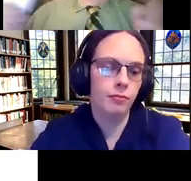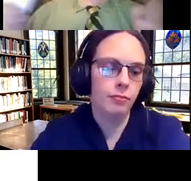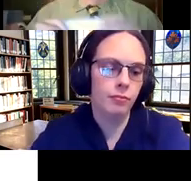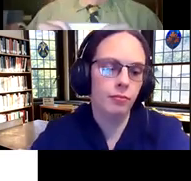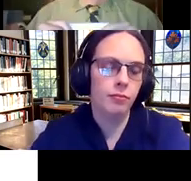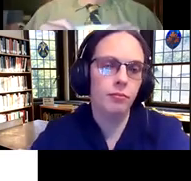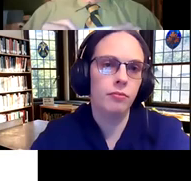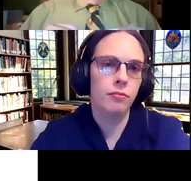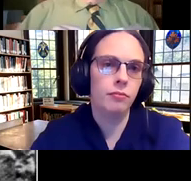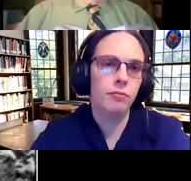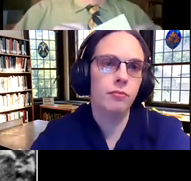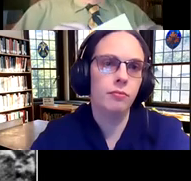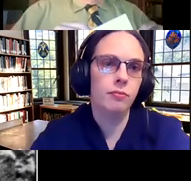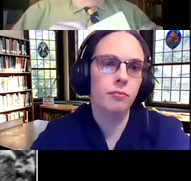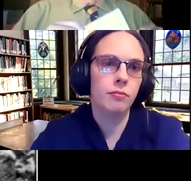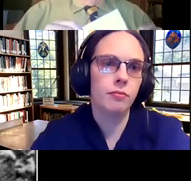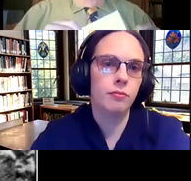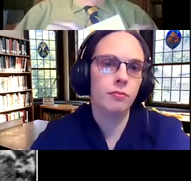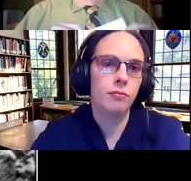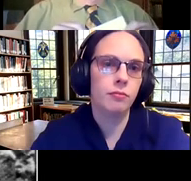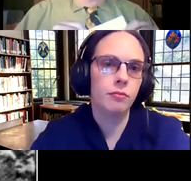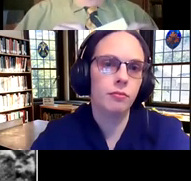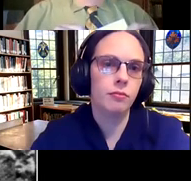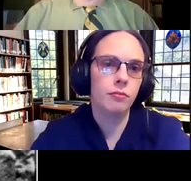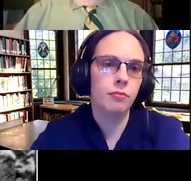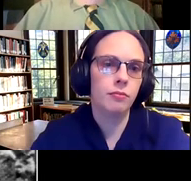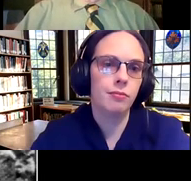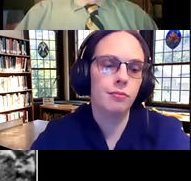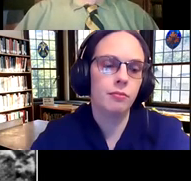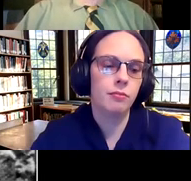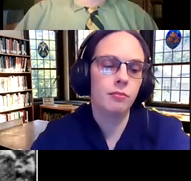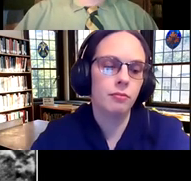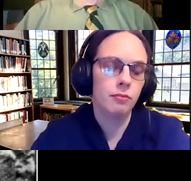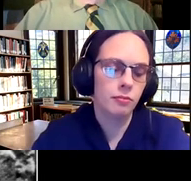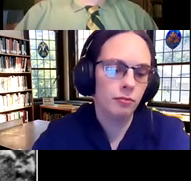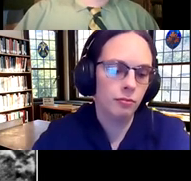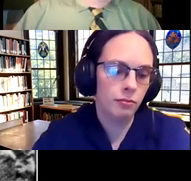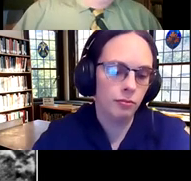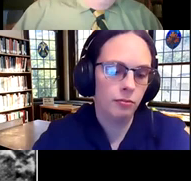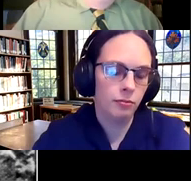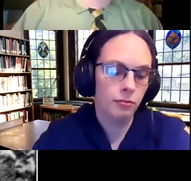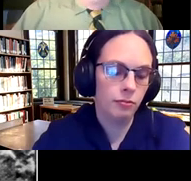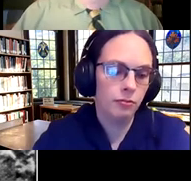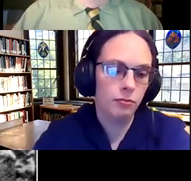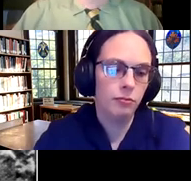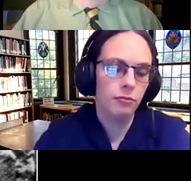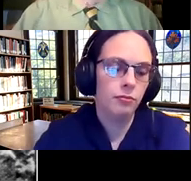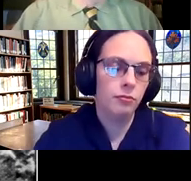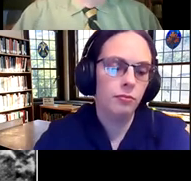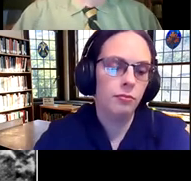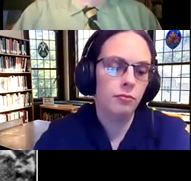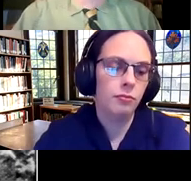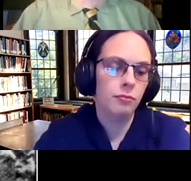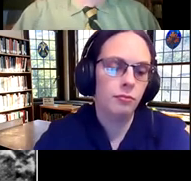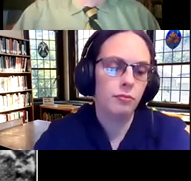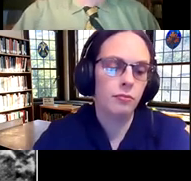oral history, said his favorite president ever was Albert W. Brown. And the money